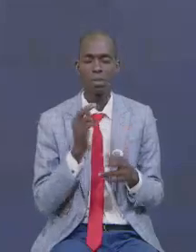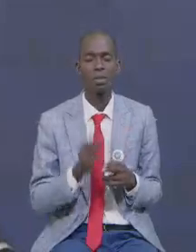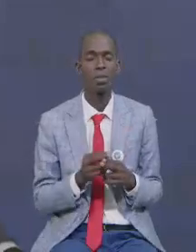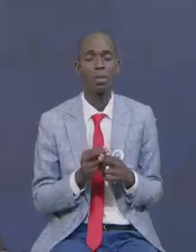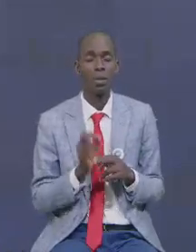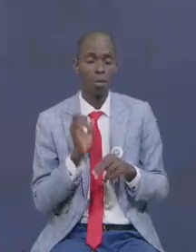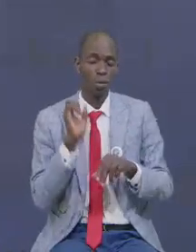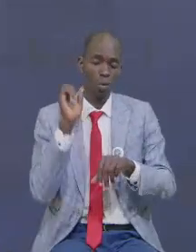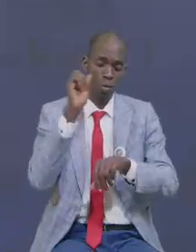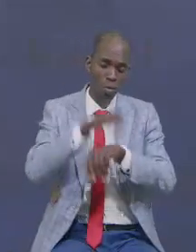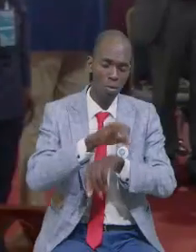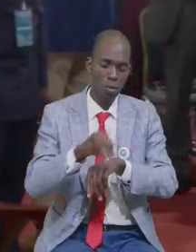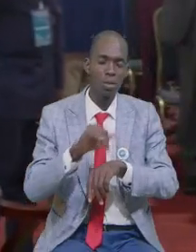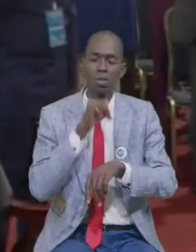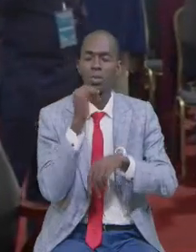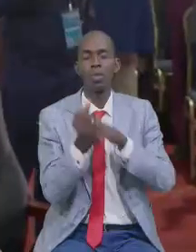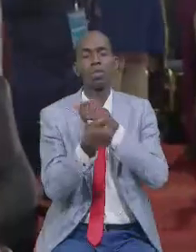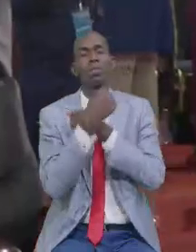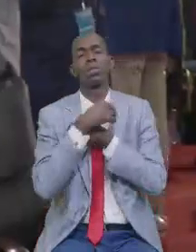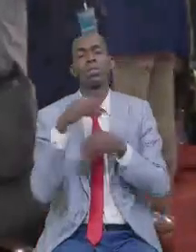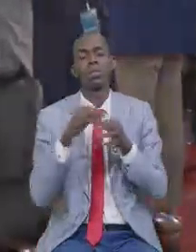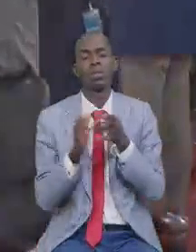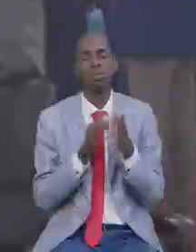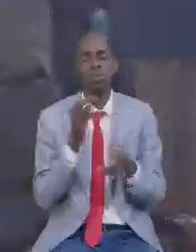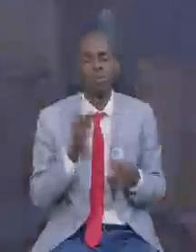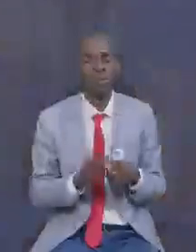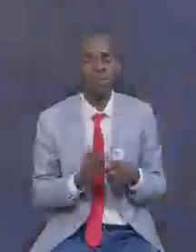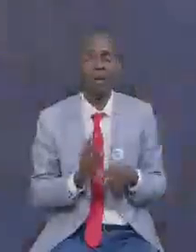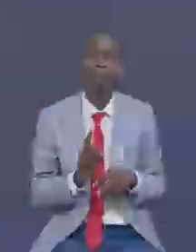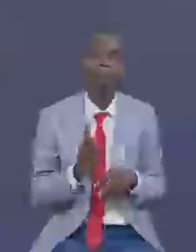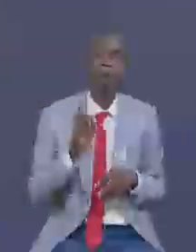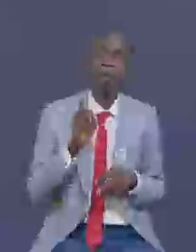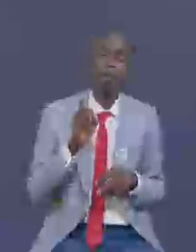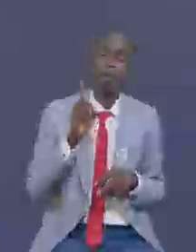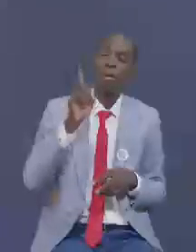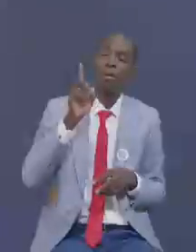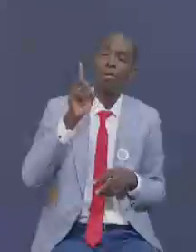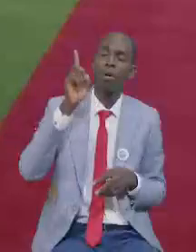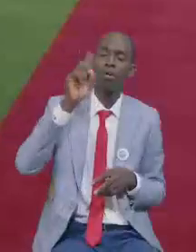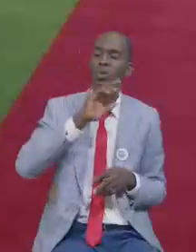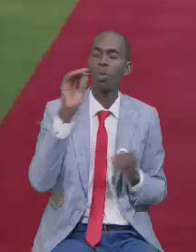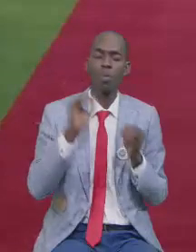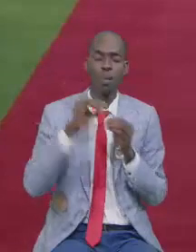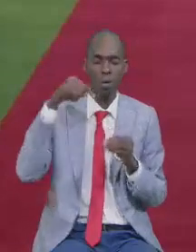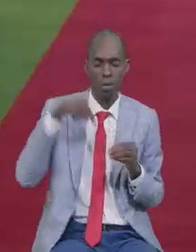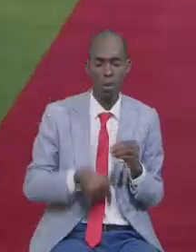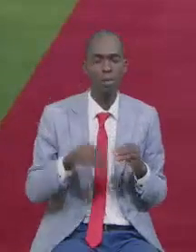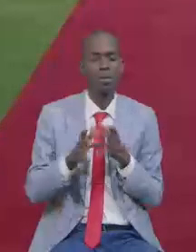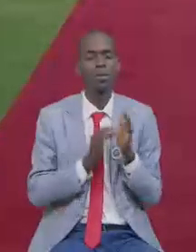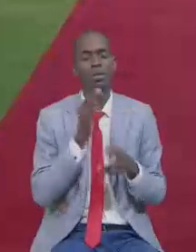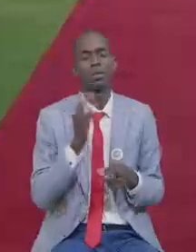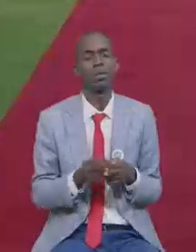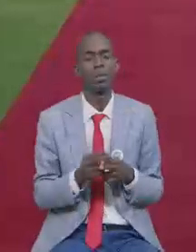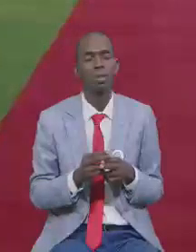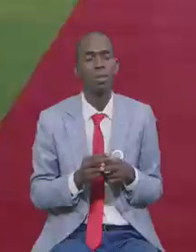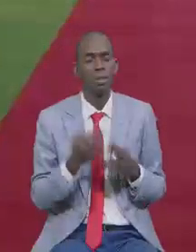Conquering, not defeat. Up, up, up, no more down. Now my